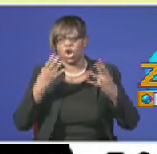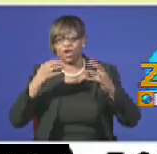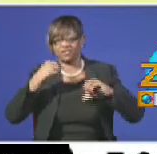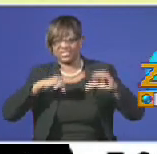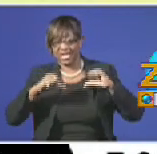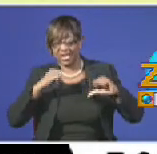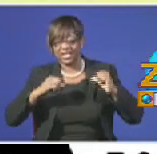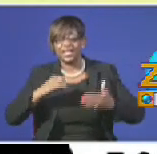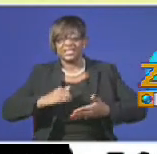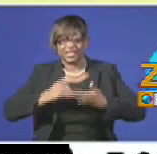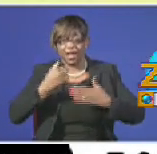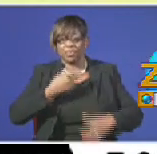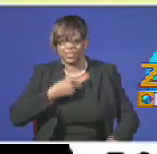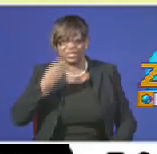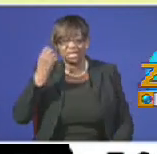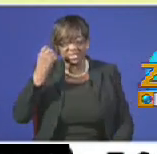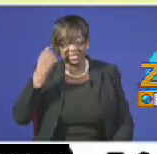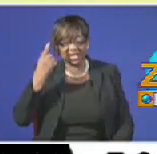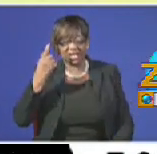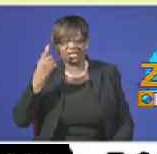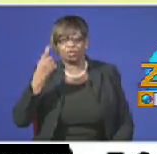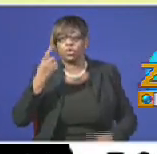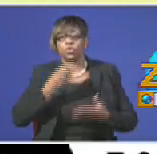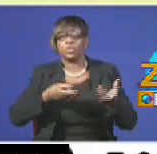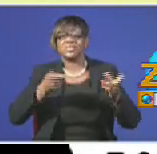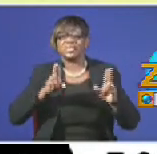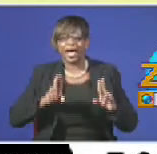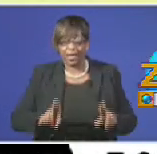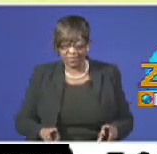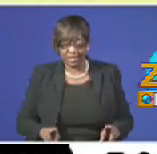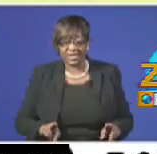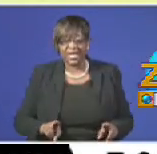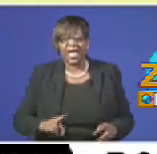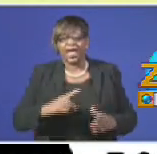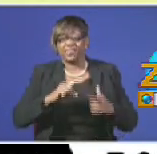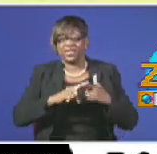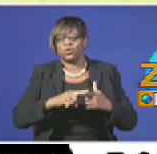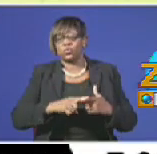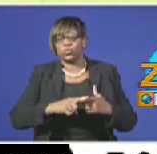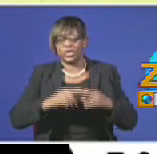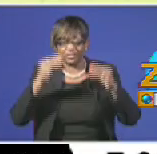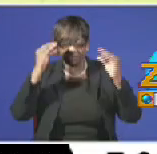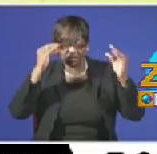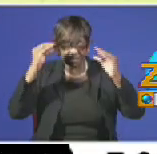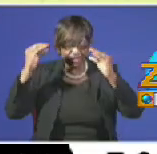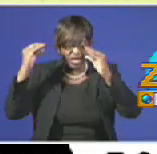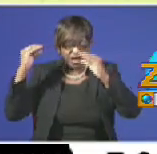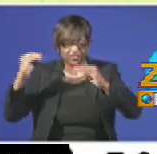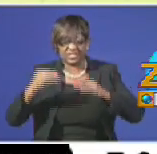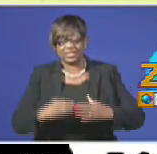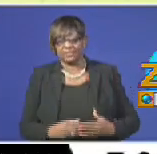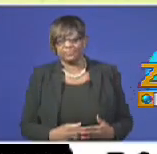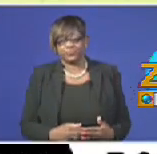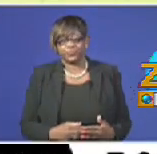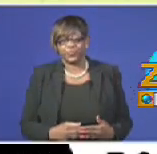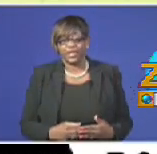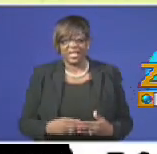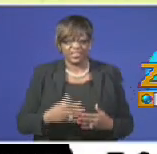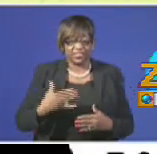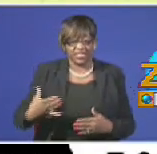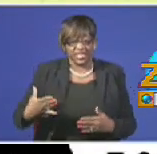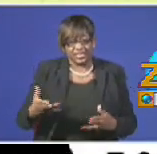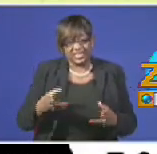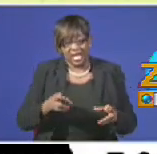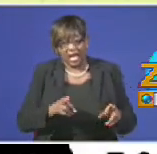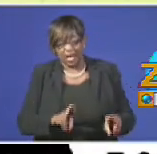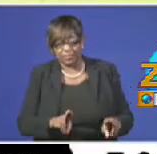help us understand what's happening in our systems. And then we do advocacy. Sometimes things start to happen